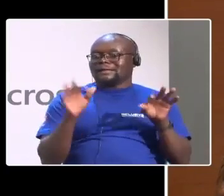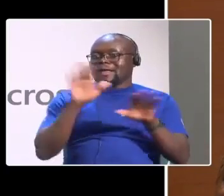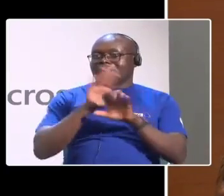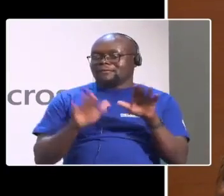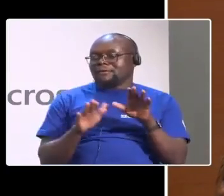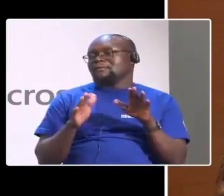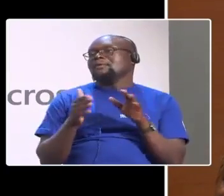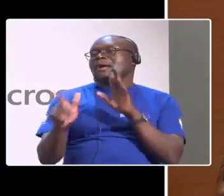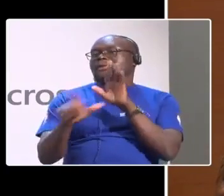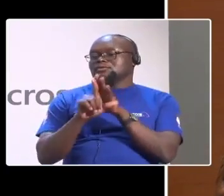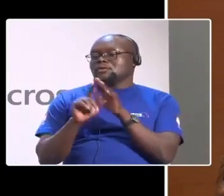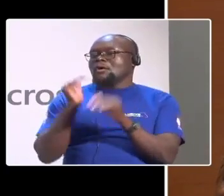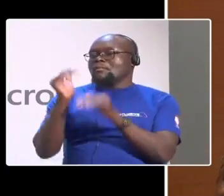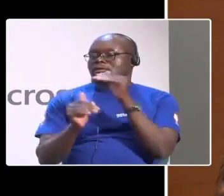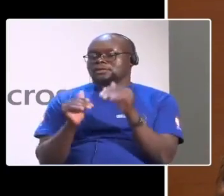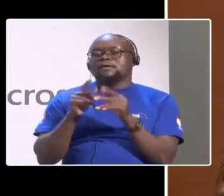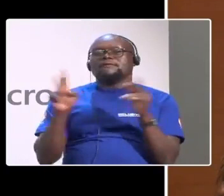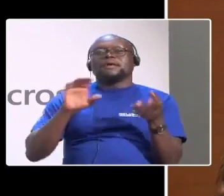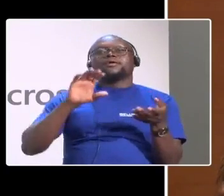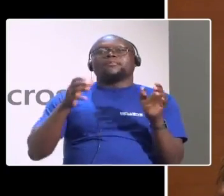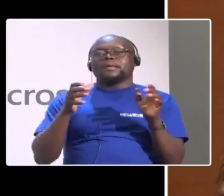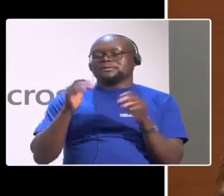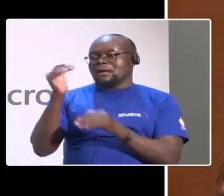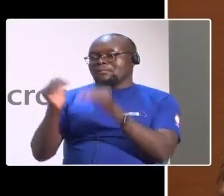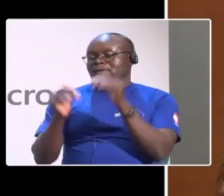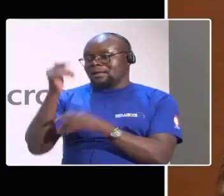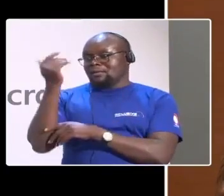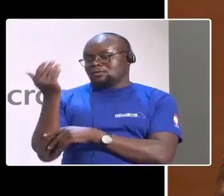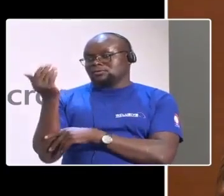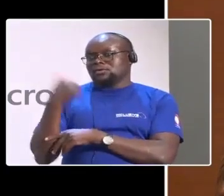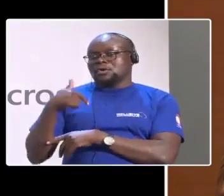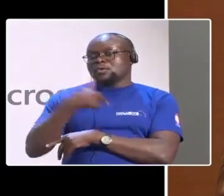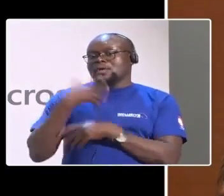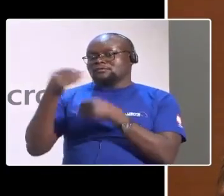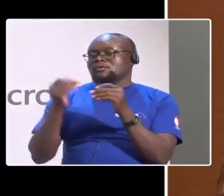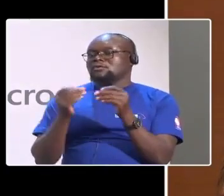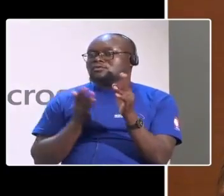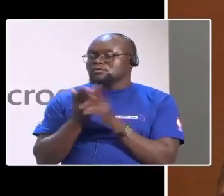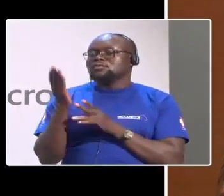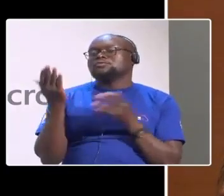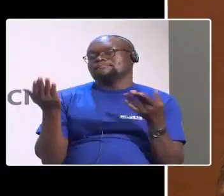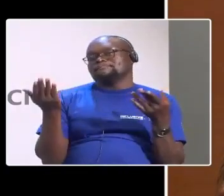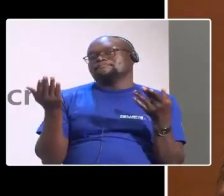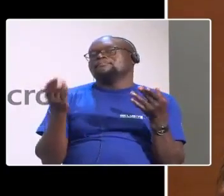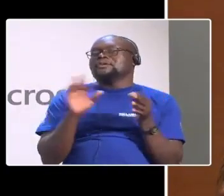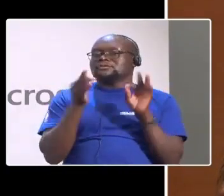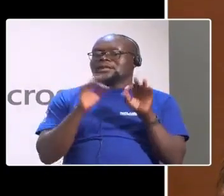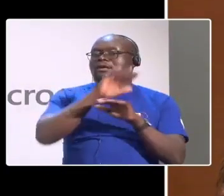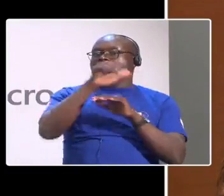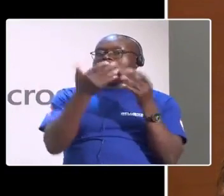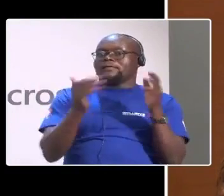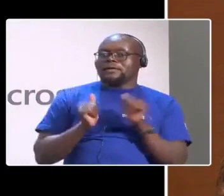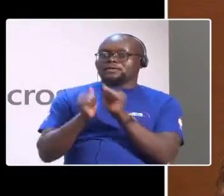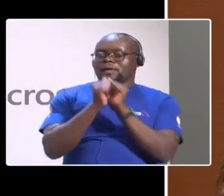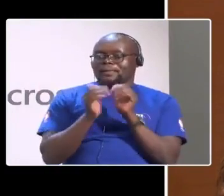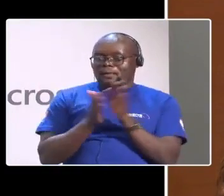and the translation process was a really complex process because we had to go to the database, we had to translate all the things together